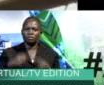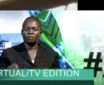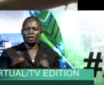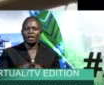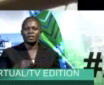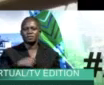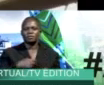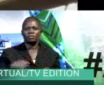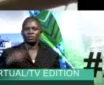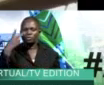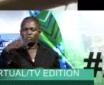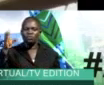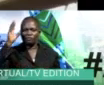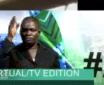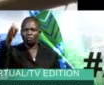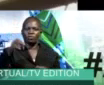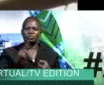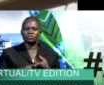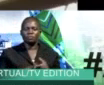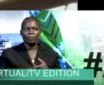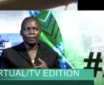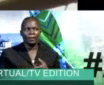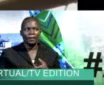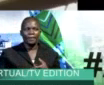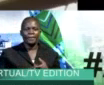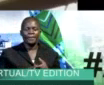come as we look forward to